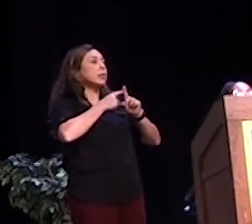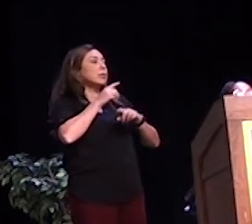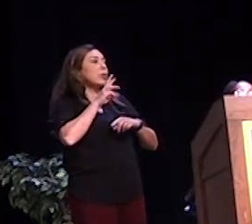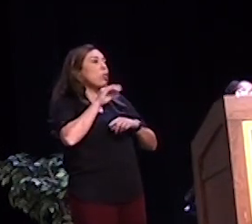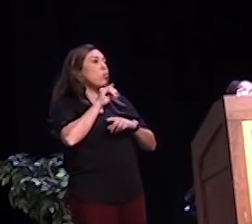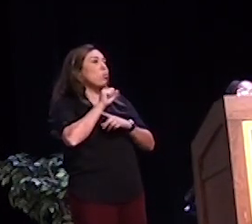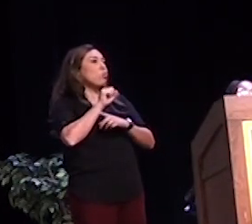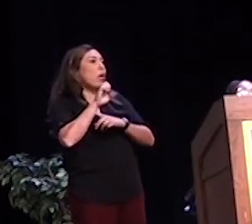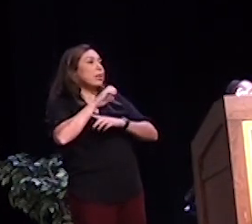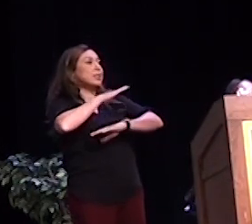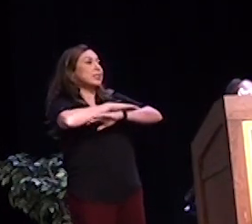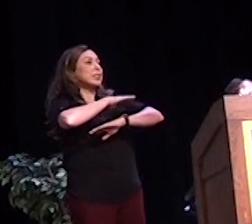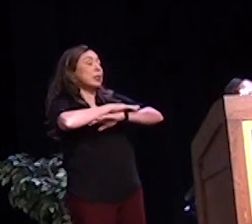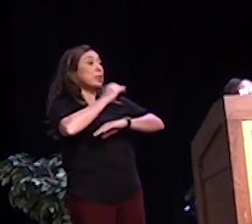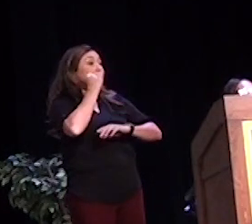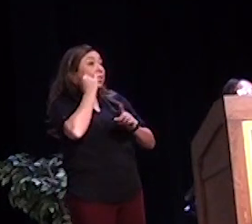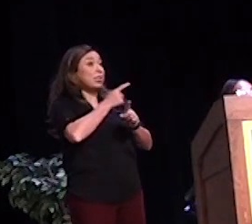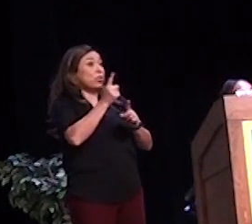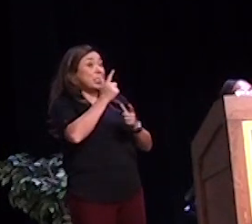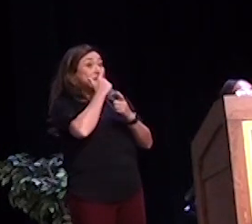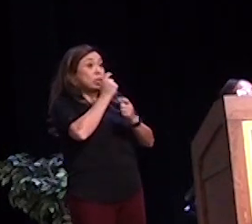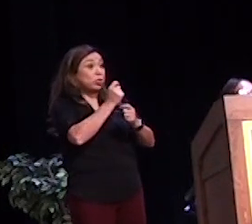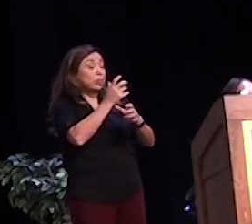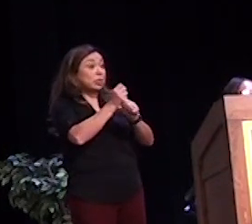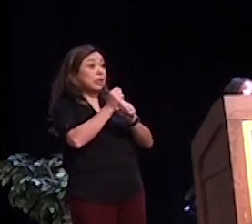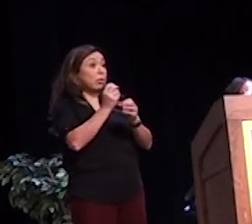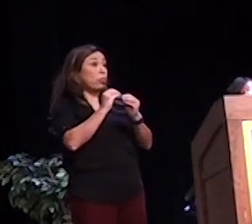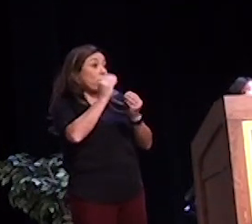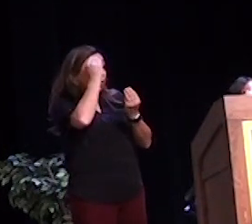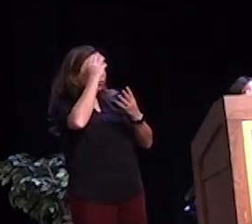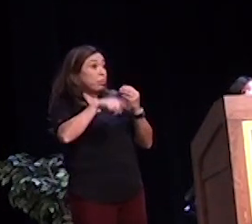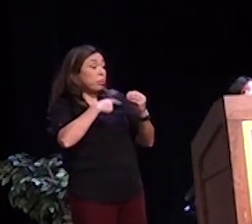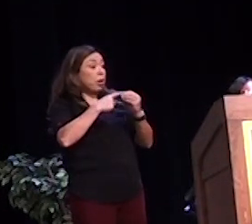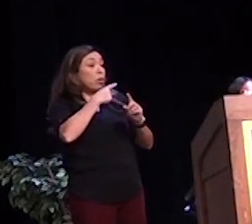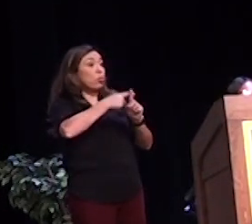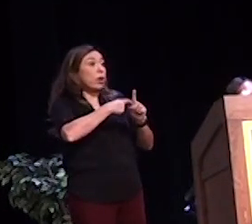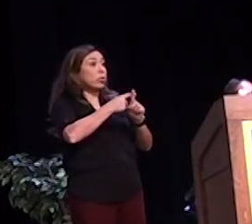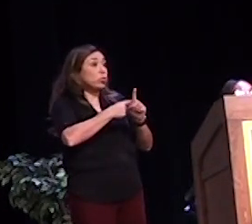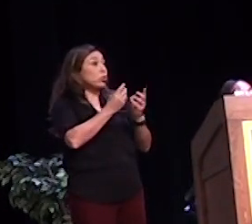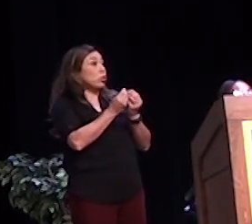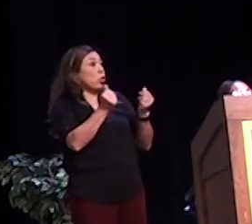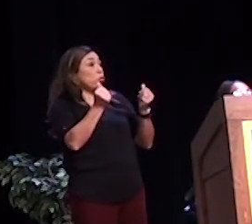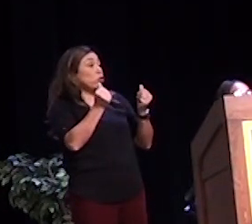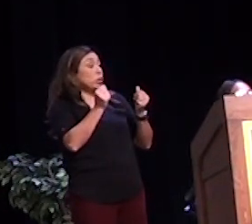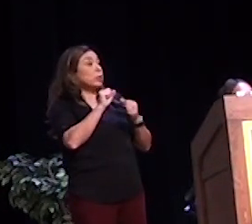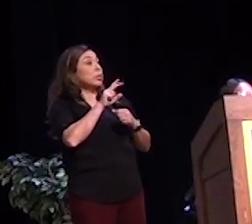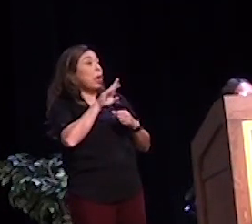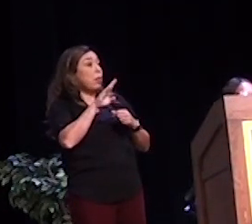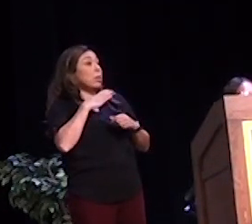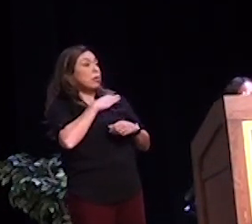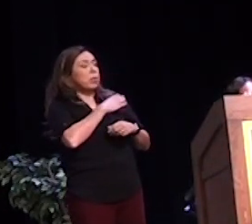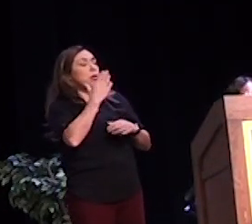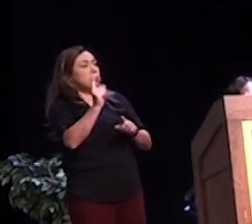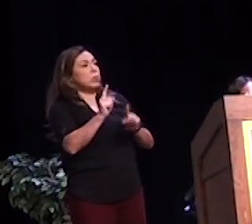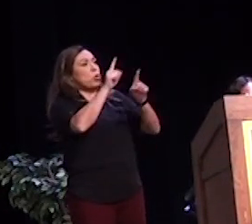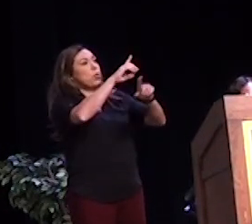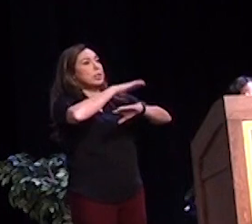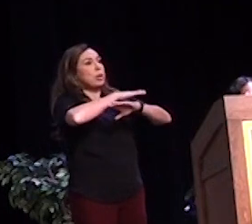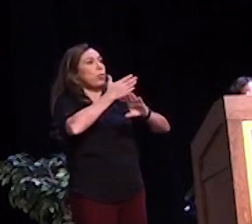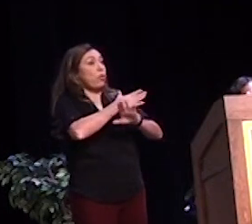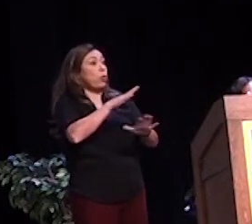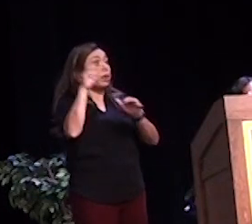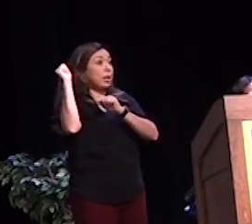exhibit. Over at the exhibit, if you were interested in getting more information about the Renter Solutions Subcommittee, please visit that table